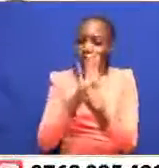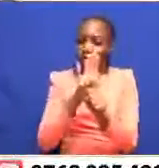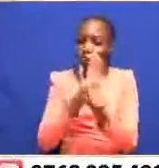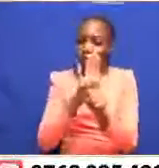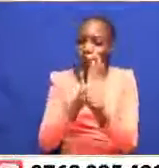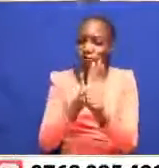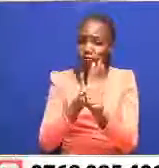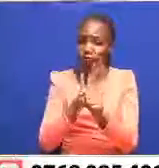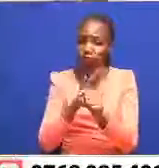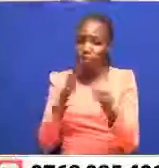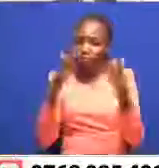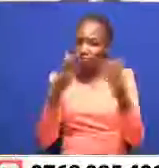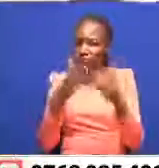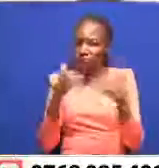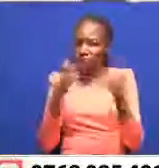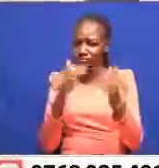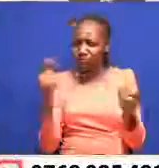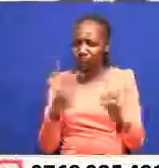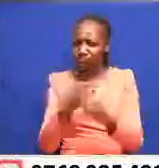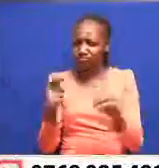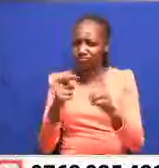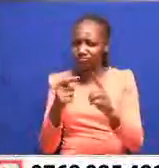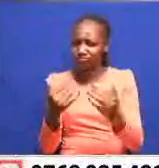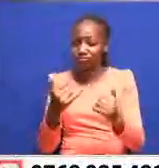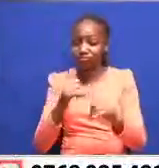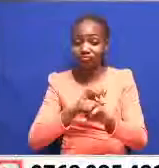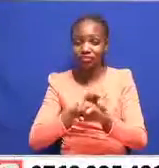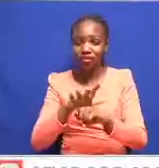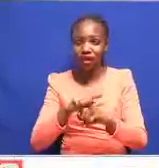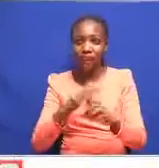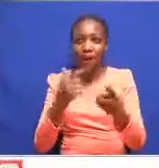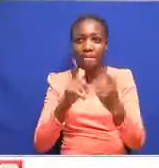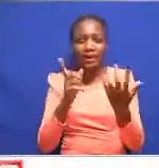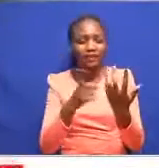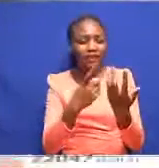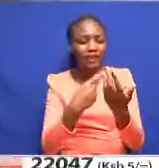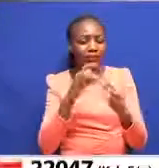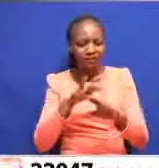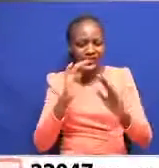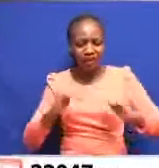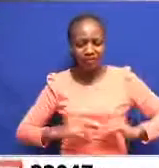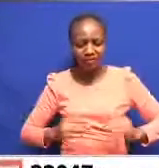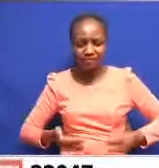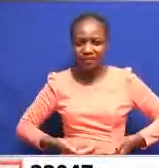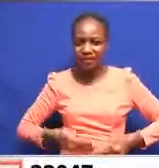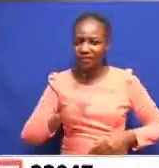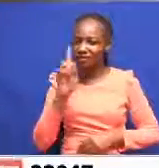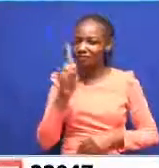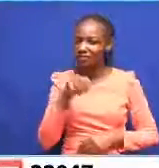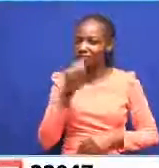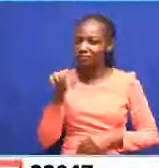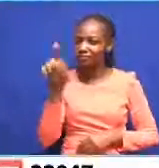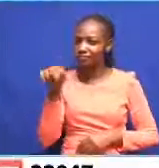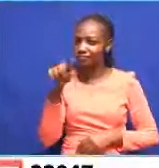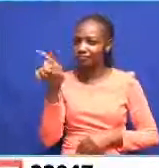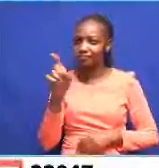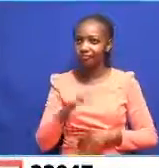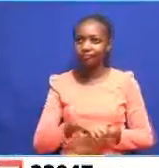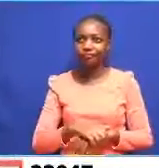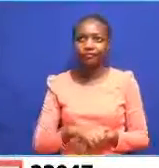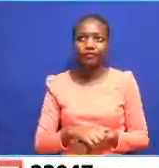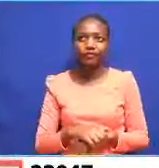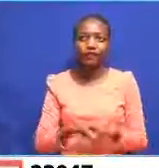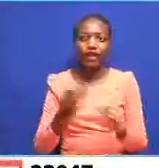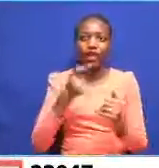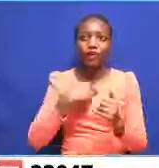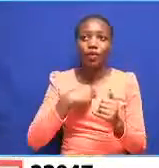za kimapenzi wakati huu wa janga la corona, takwimu hizo za mimba za mapema sio za ukweli. That was highlighted